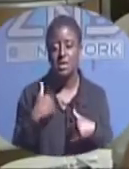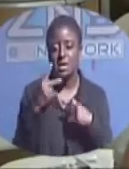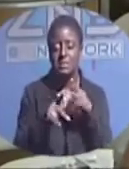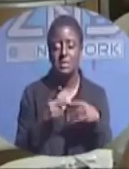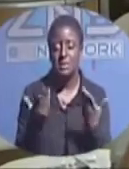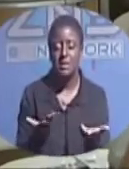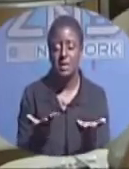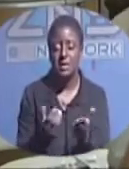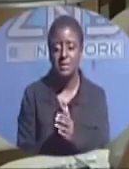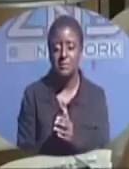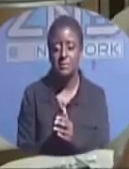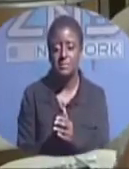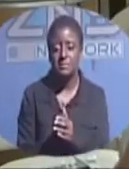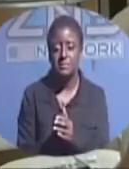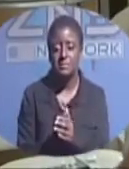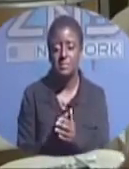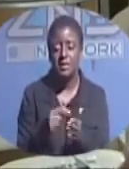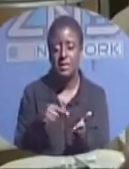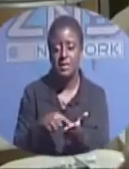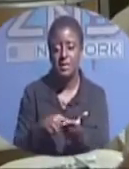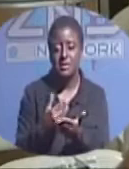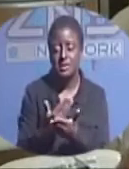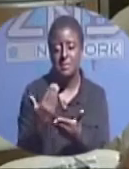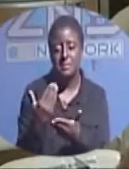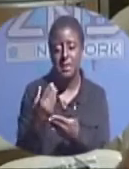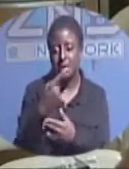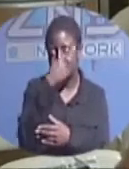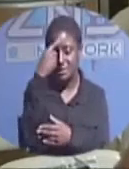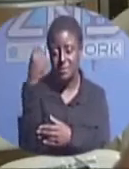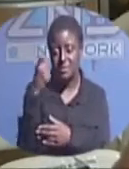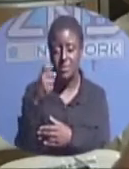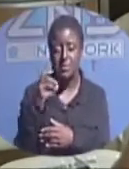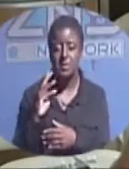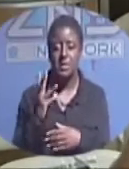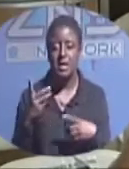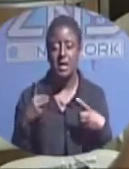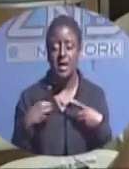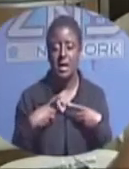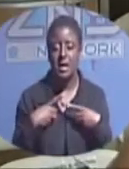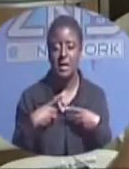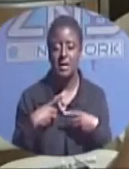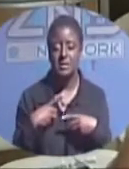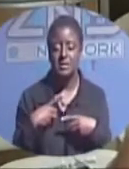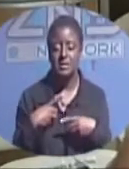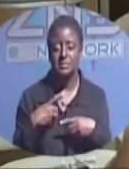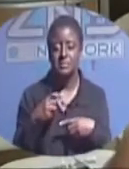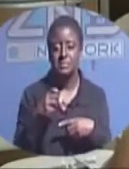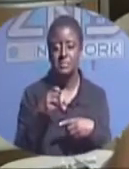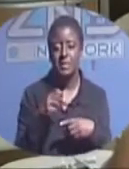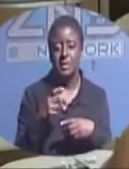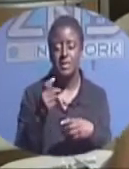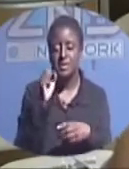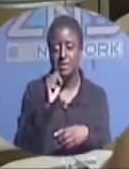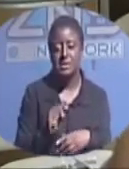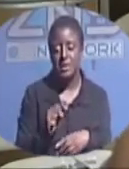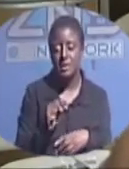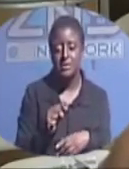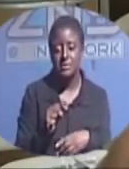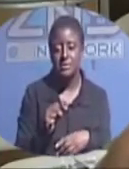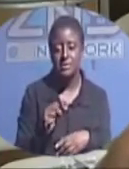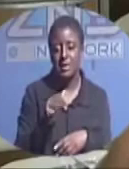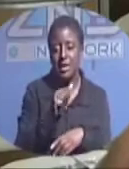Just this past summer, we had SOPAC, which is the South Andros Adventurous Pathfinders